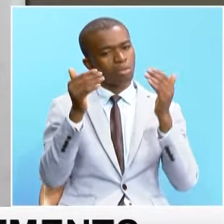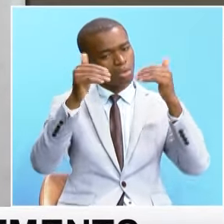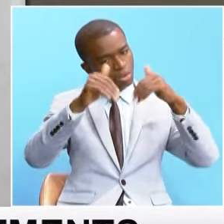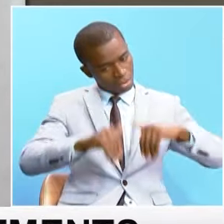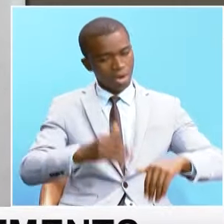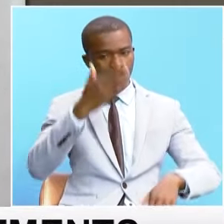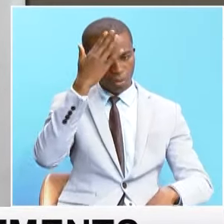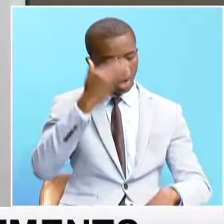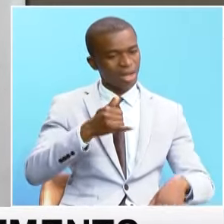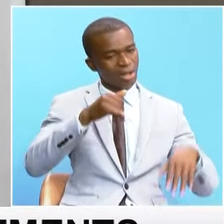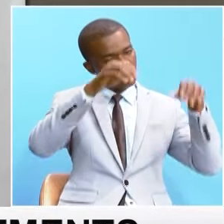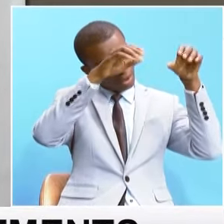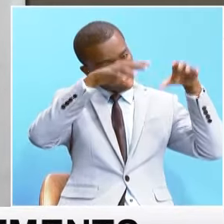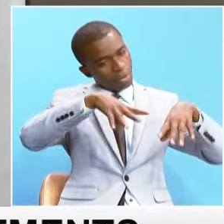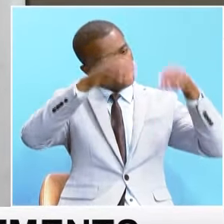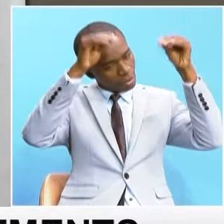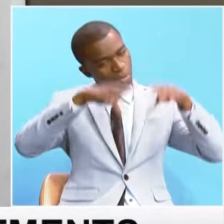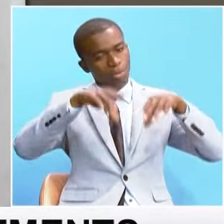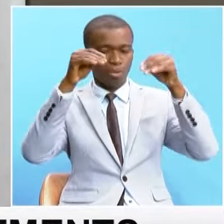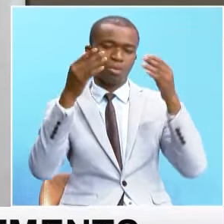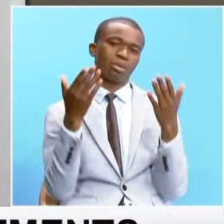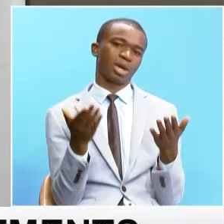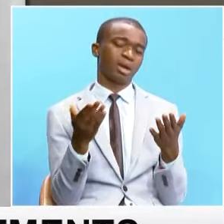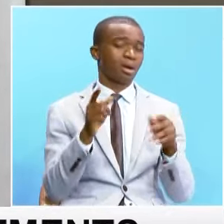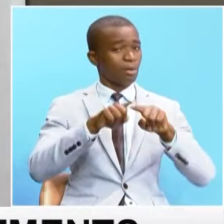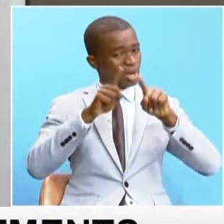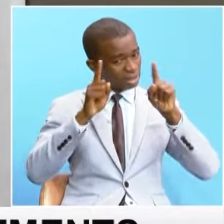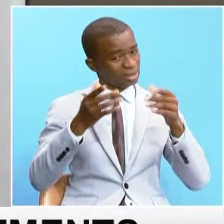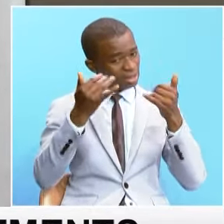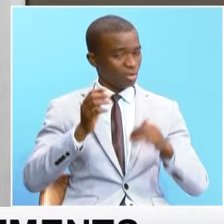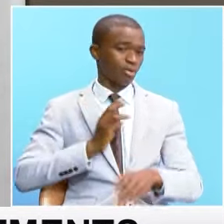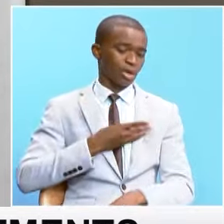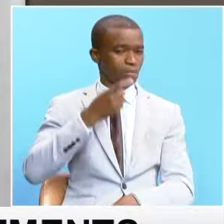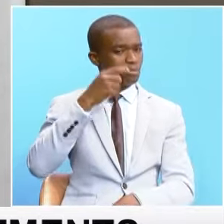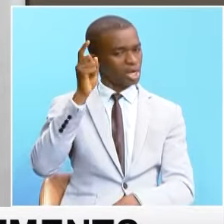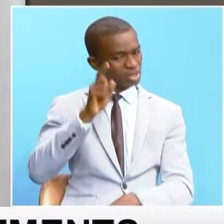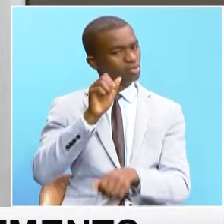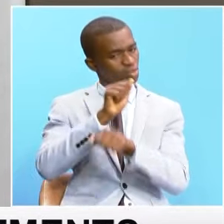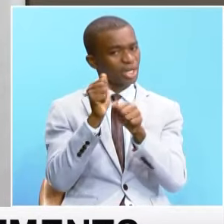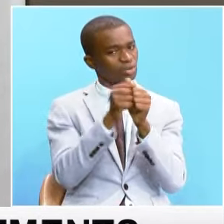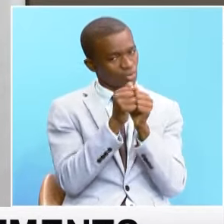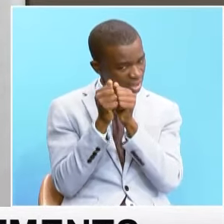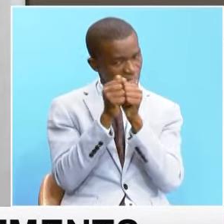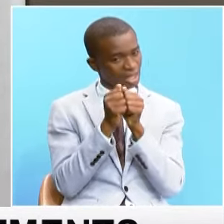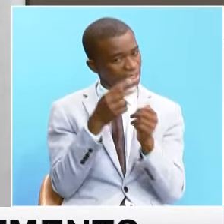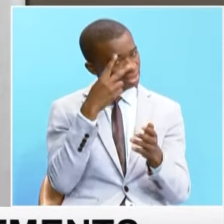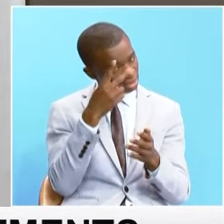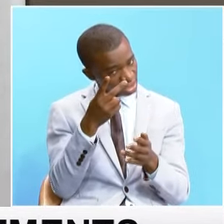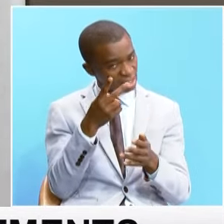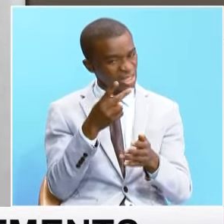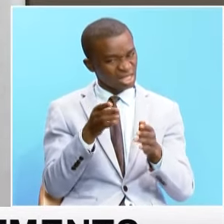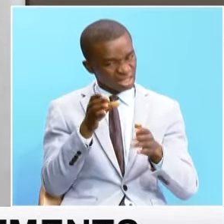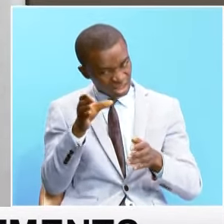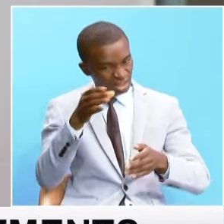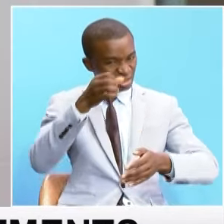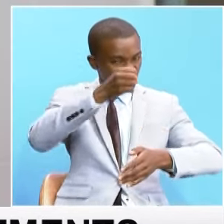gives this country an opportunity to think outside the box and invest in alternative power